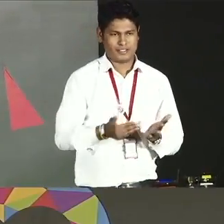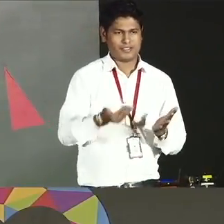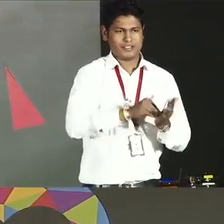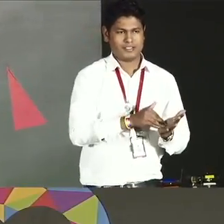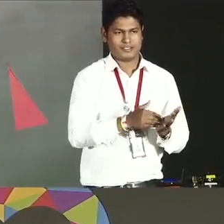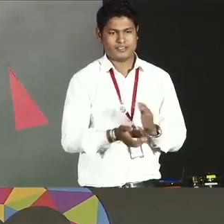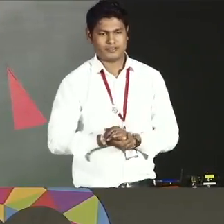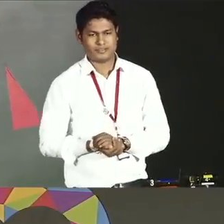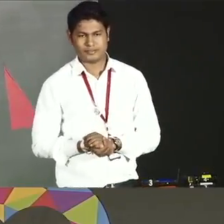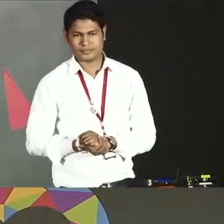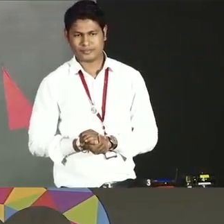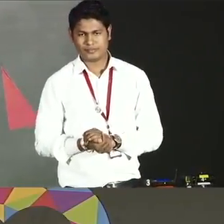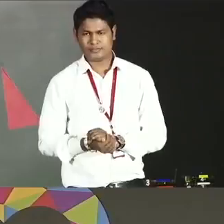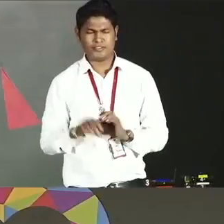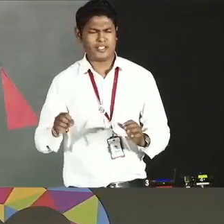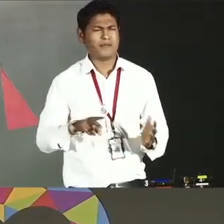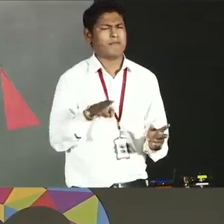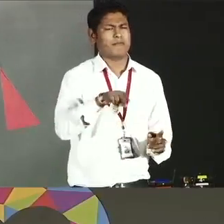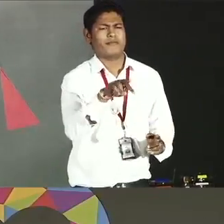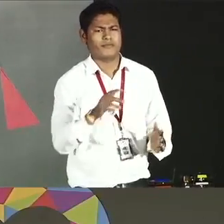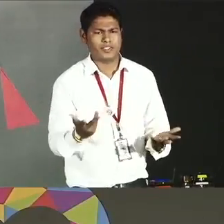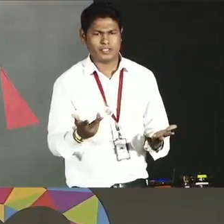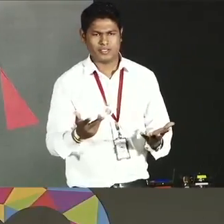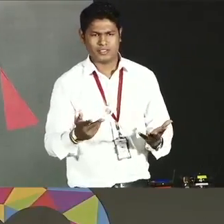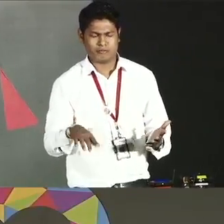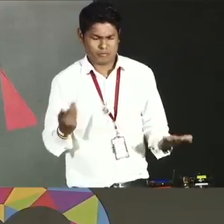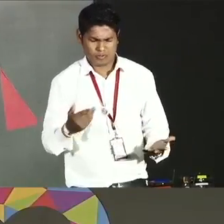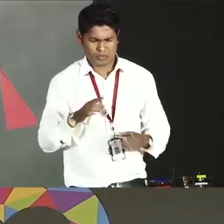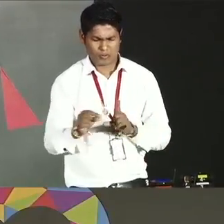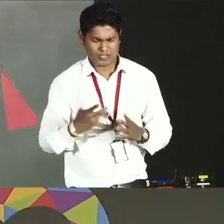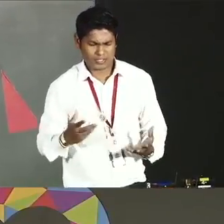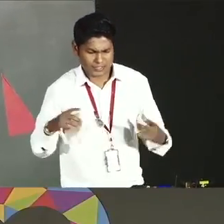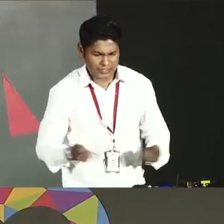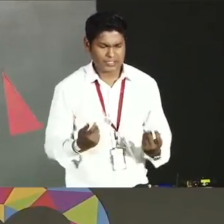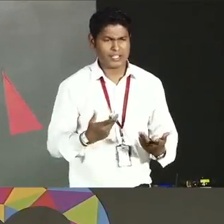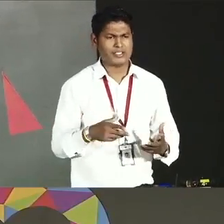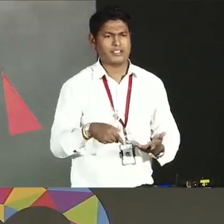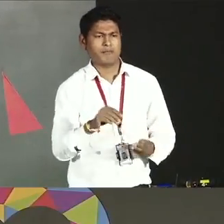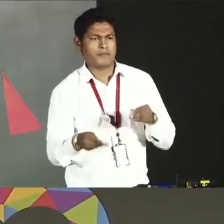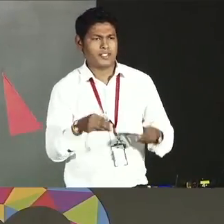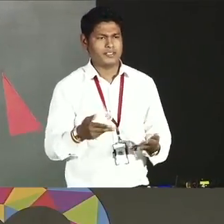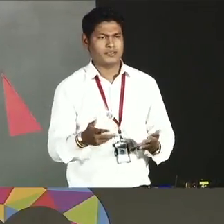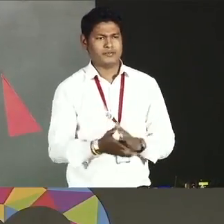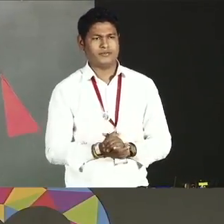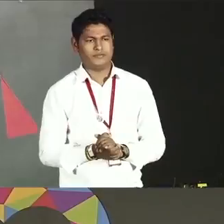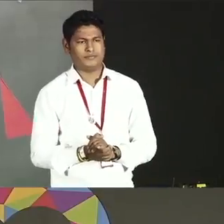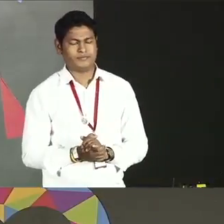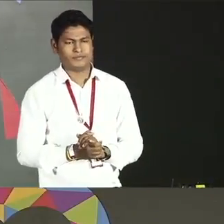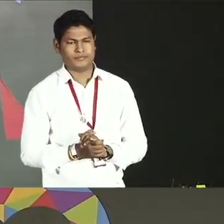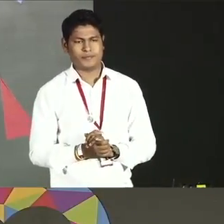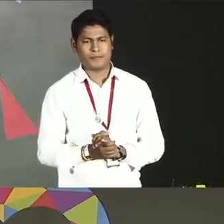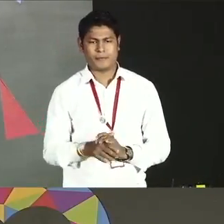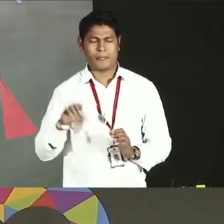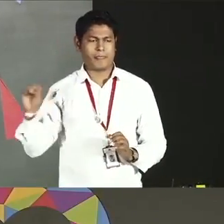She doesn't have a tea party with her dolls or with her other toys. She lines them up by size and shape across the table, and she does